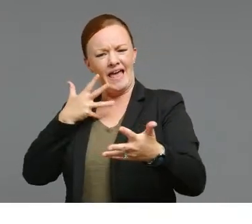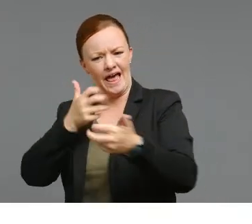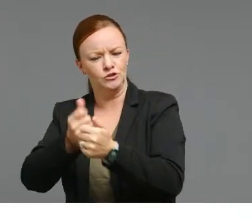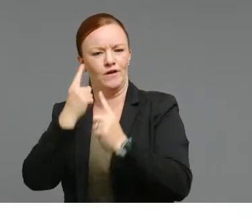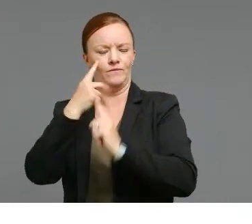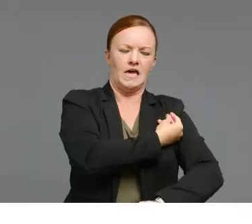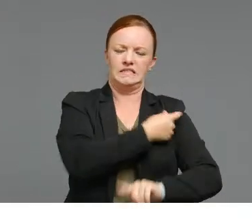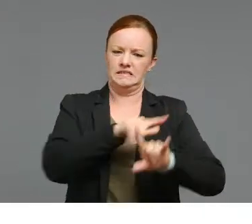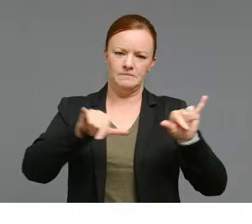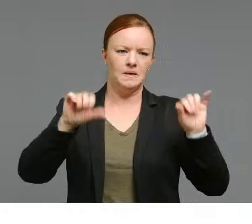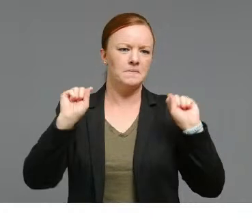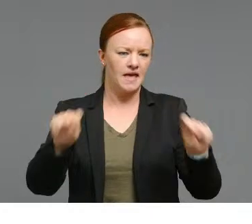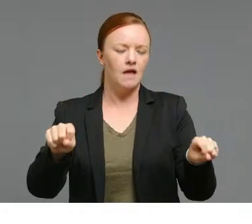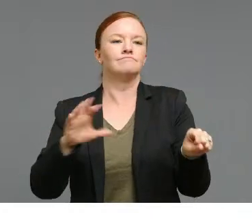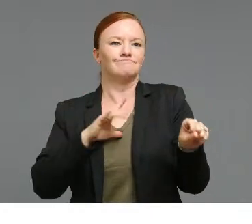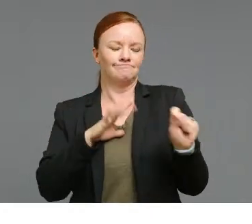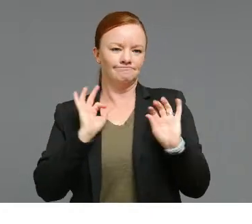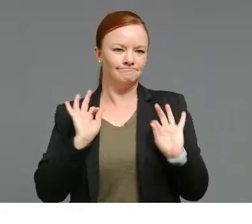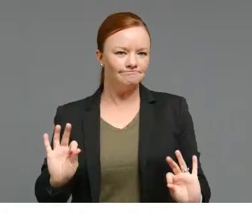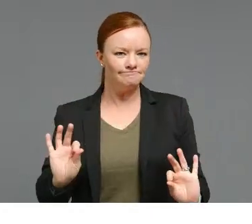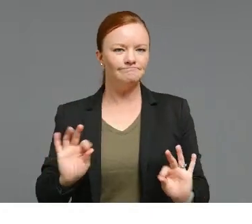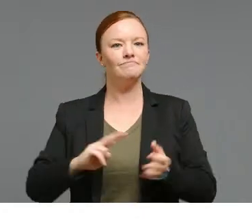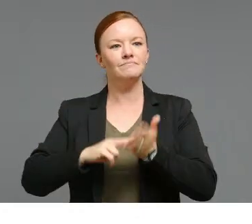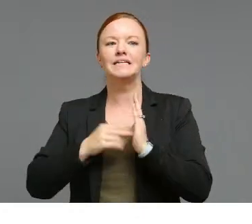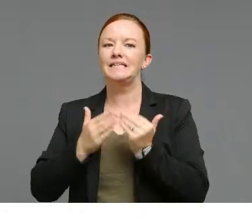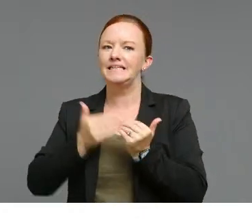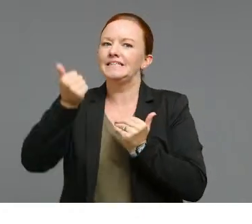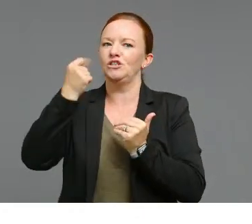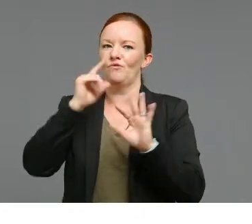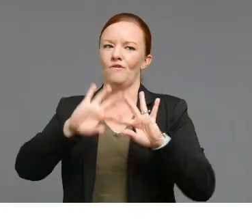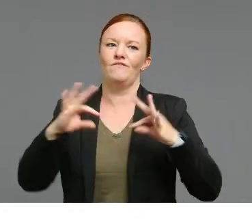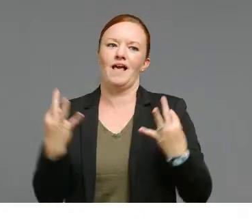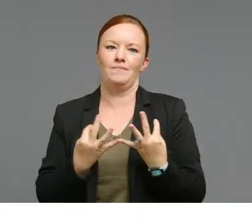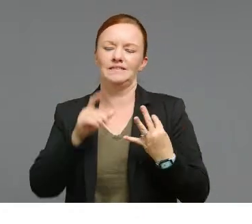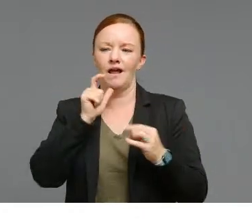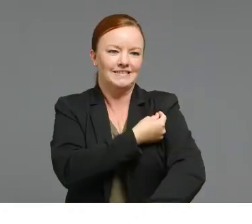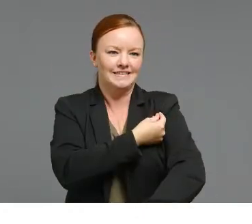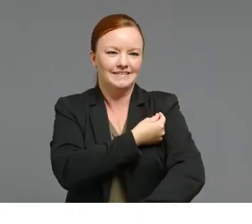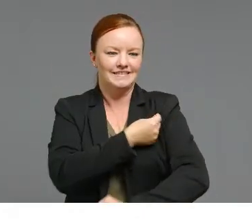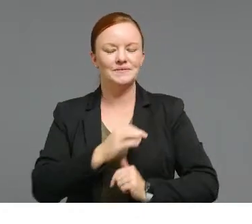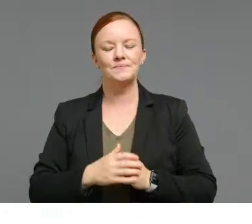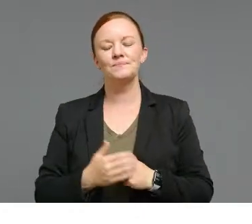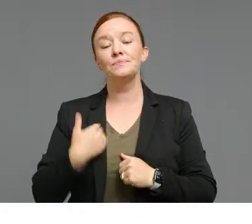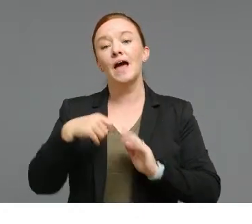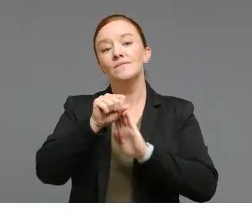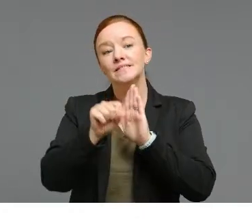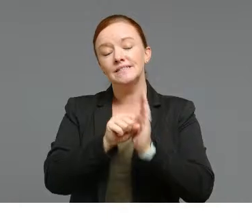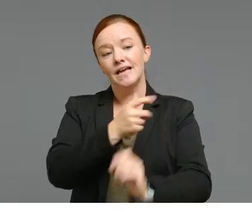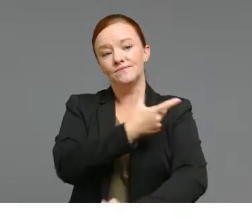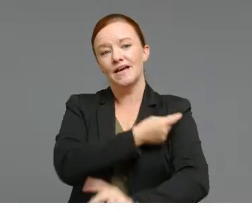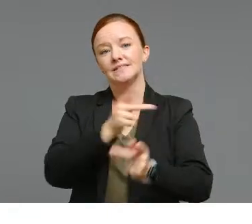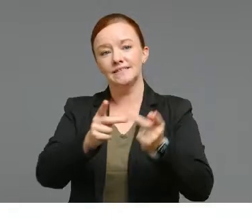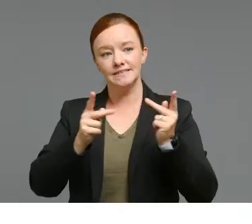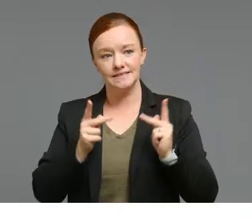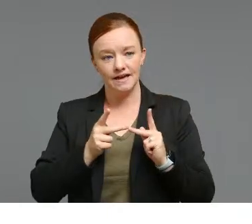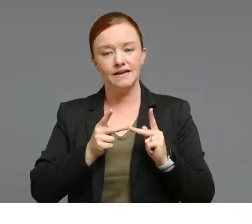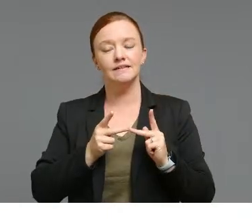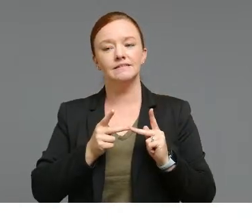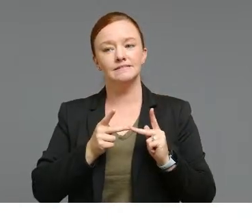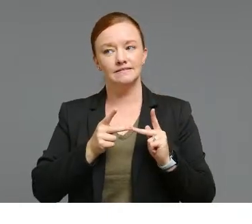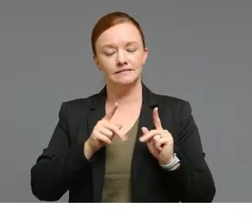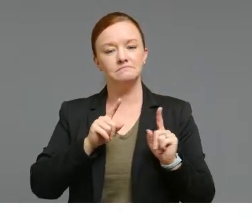other childhood vaccinations. This will make it easy. We do have state vaccination sites which